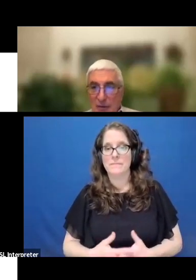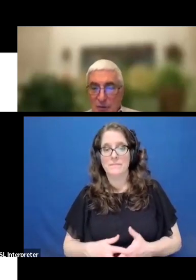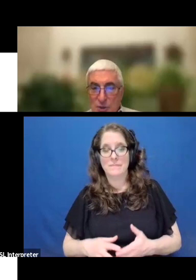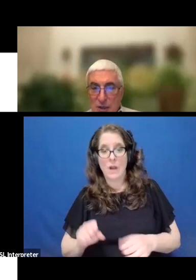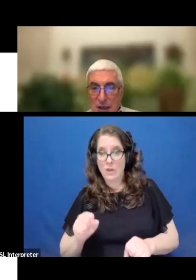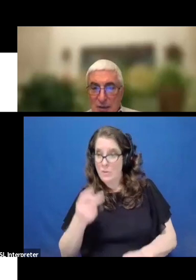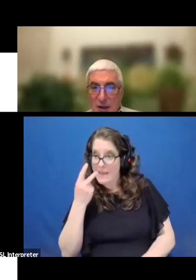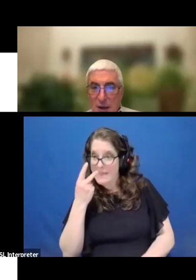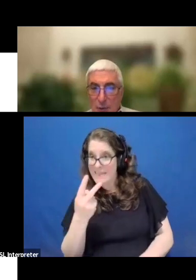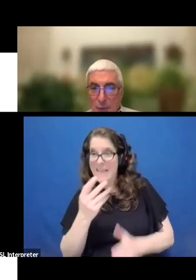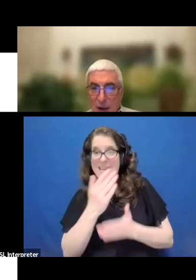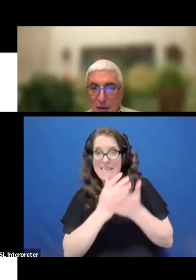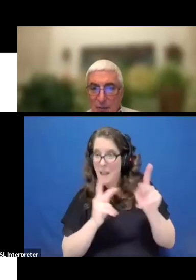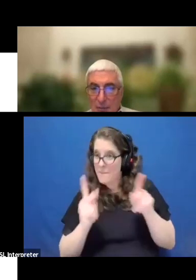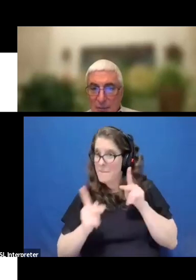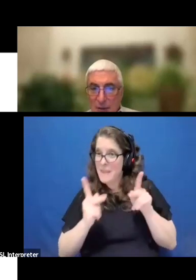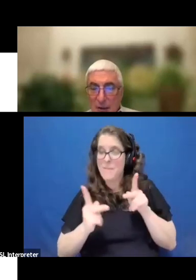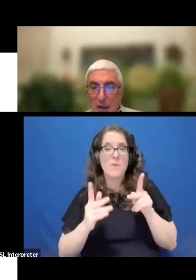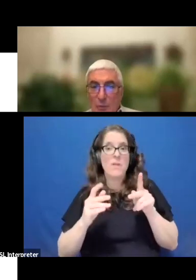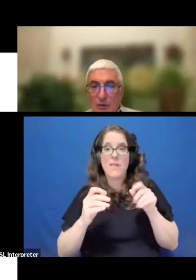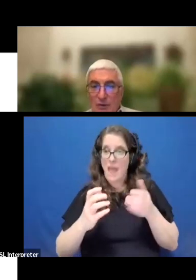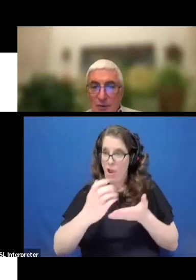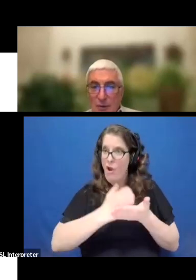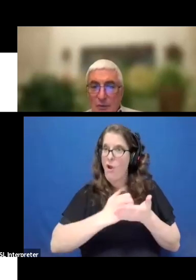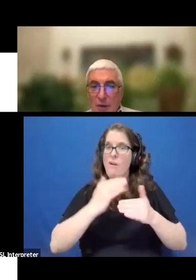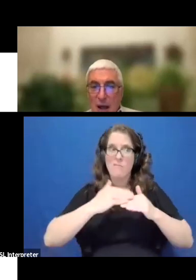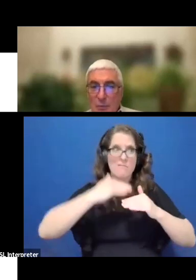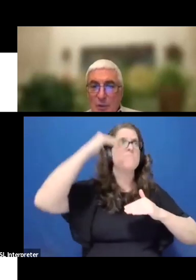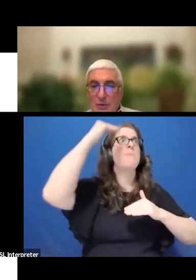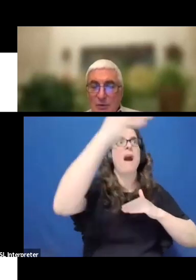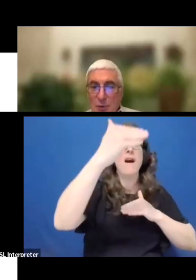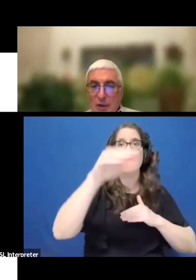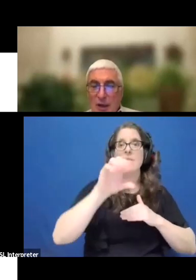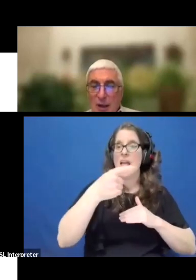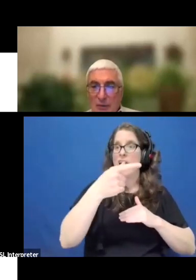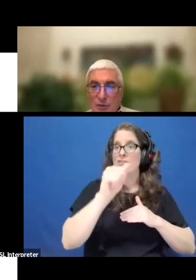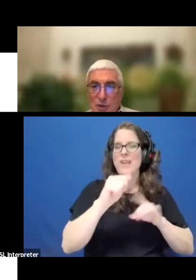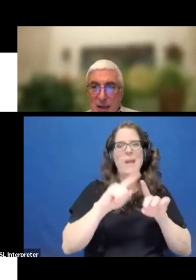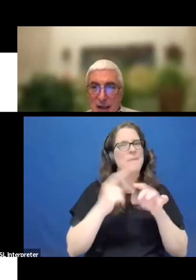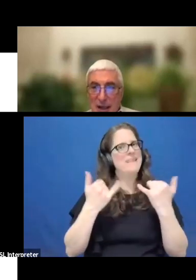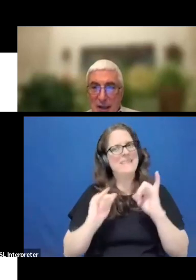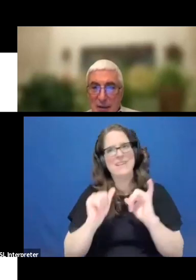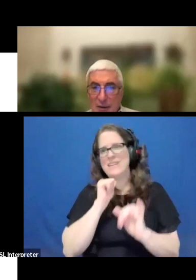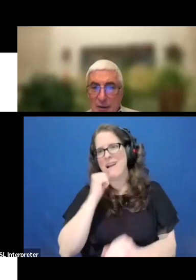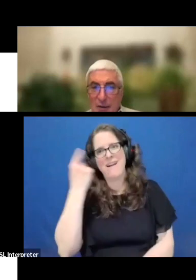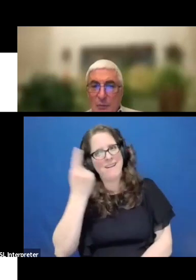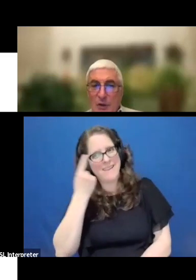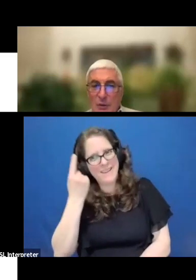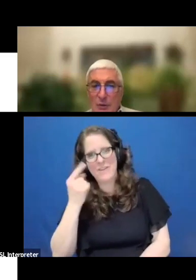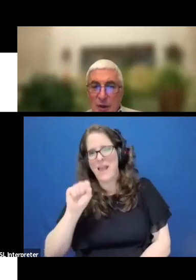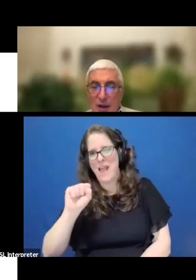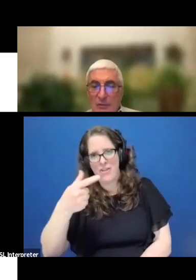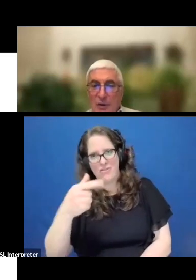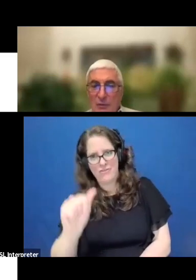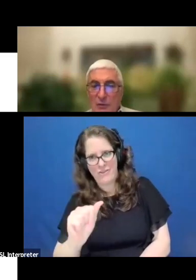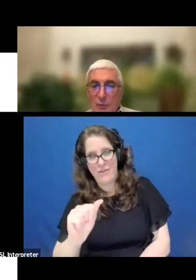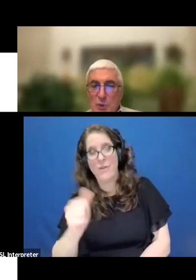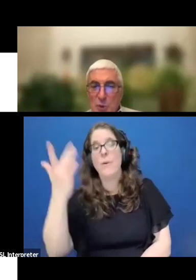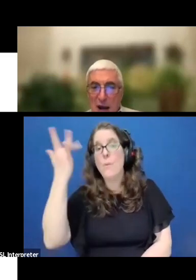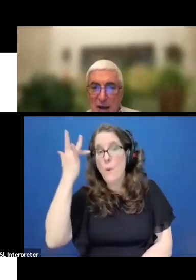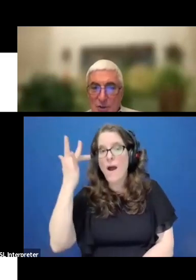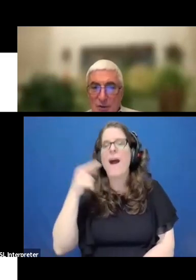the SGA dollar amount, but still not be doing SGA because they have